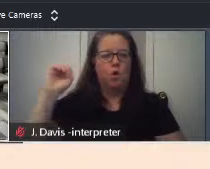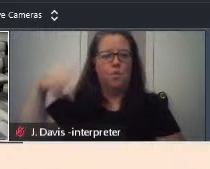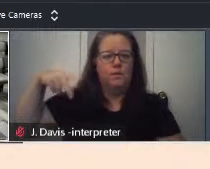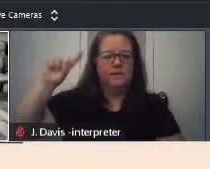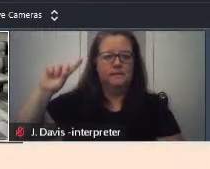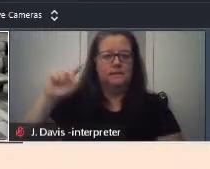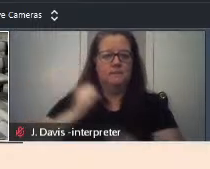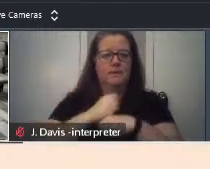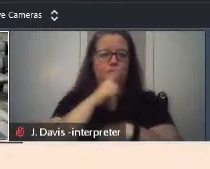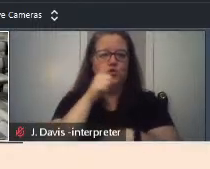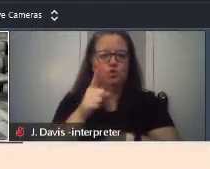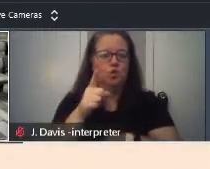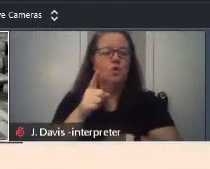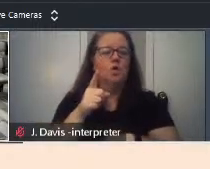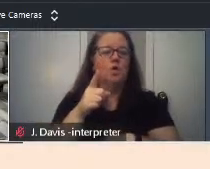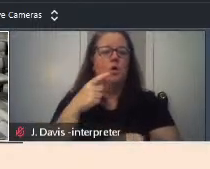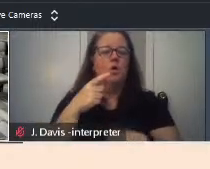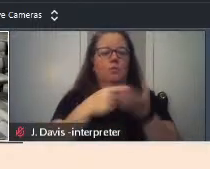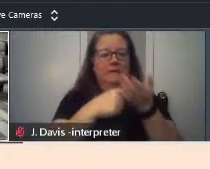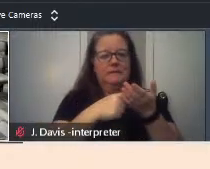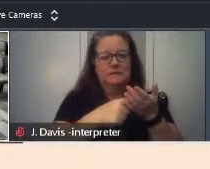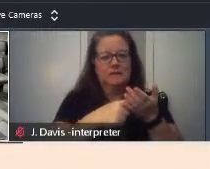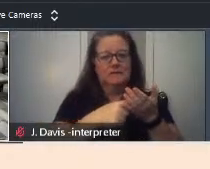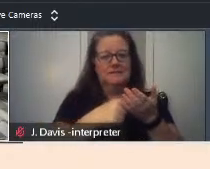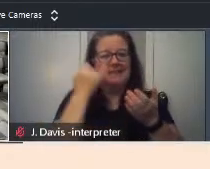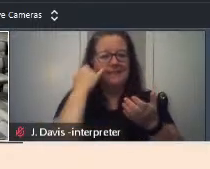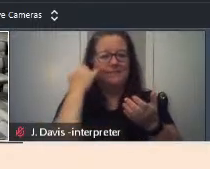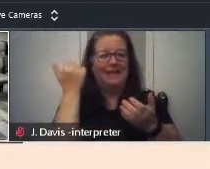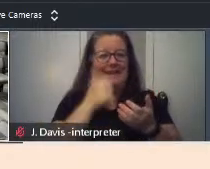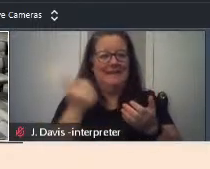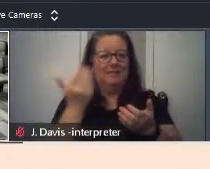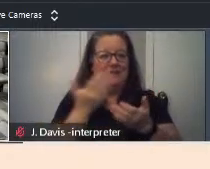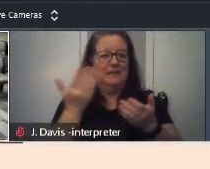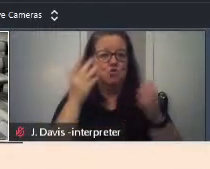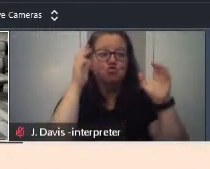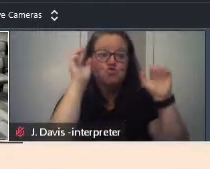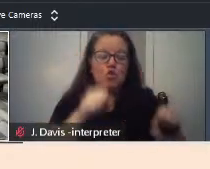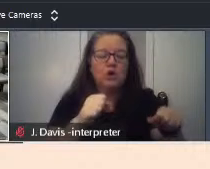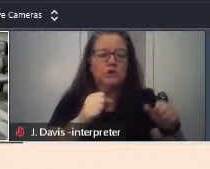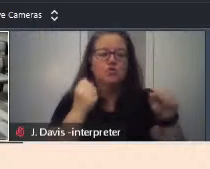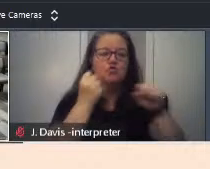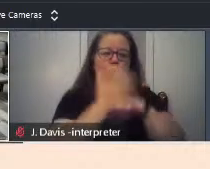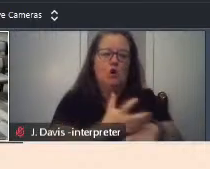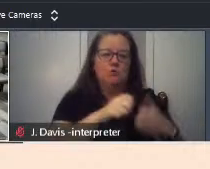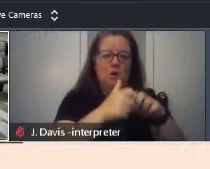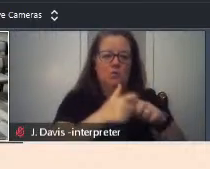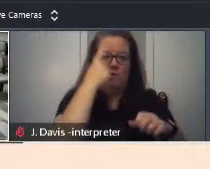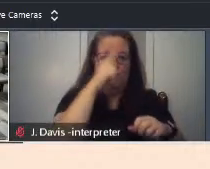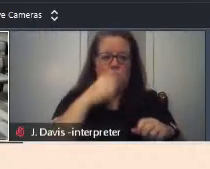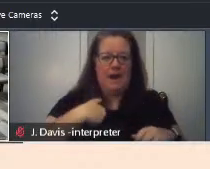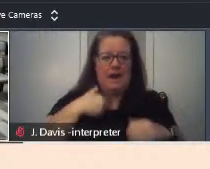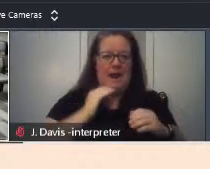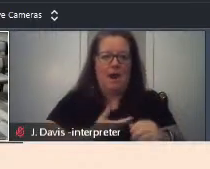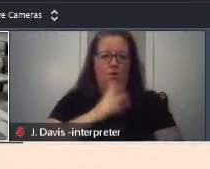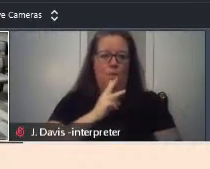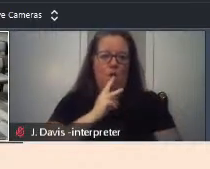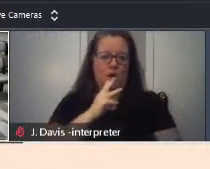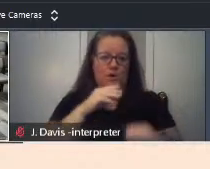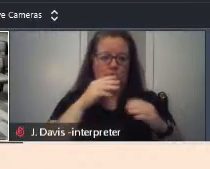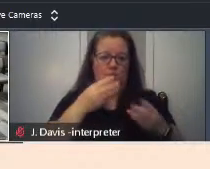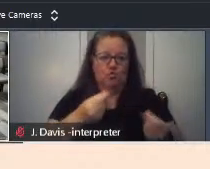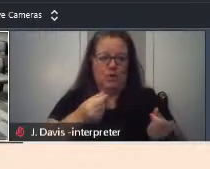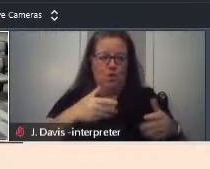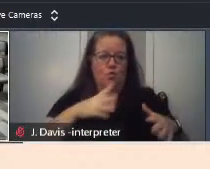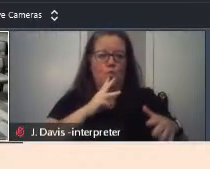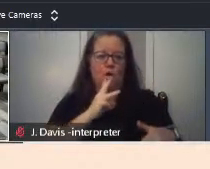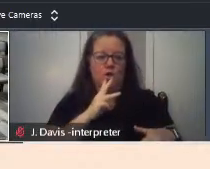get comments when there is something going in that could impact our aquifer or our groundwater area or, of course, our well field. So we work